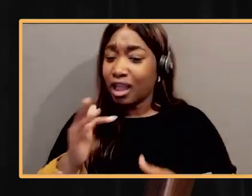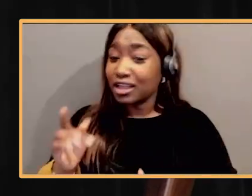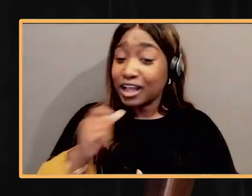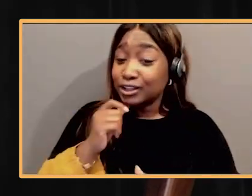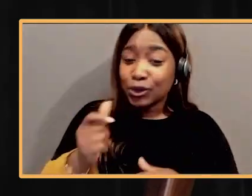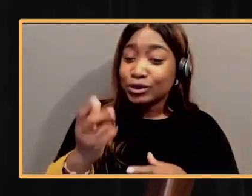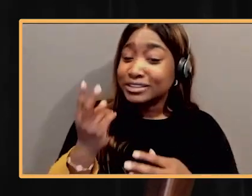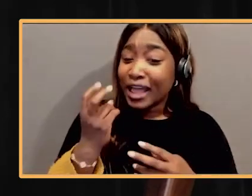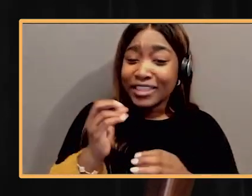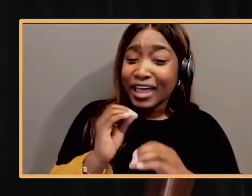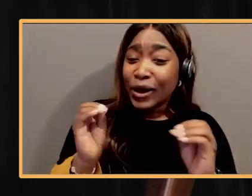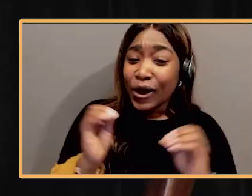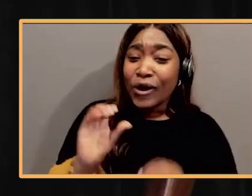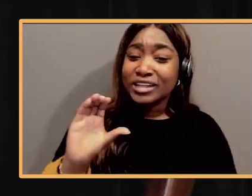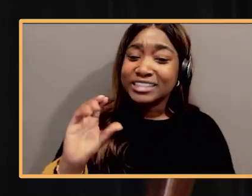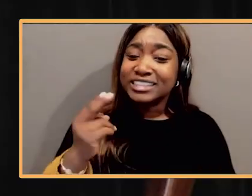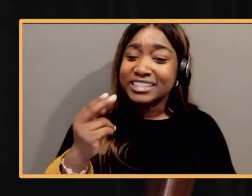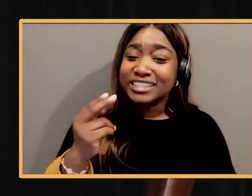don't.